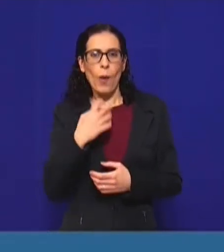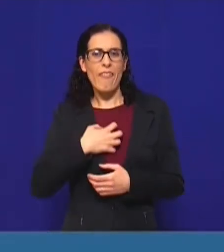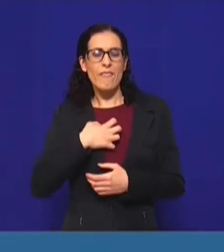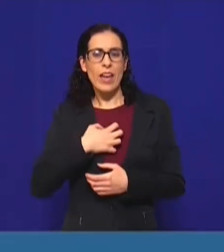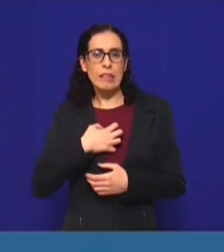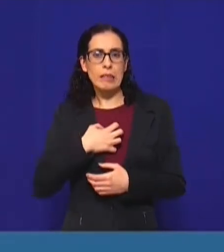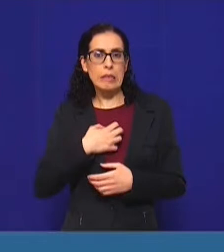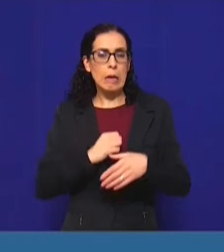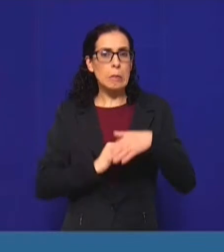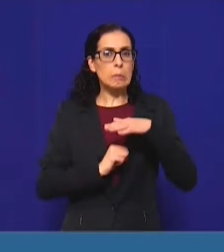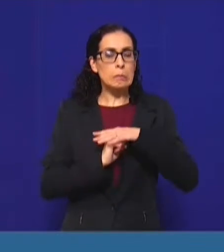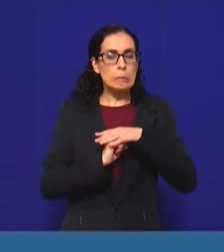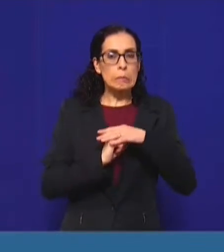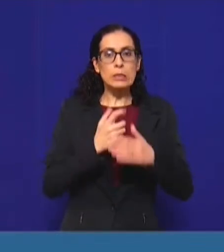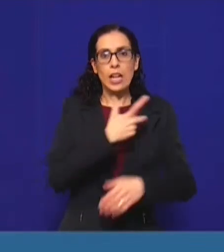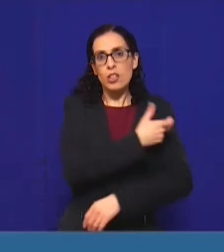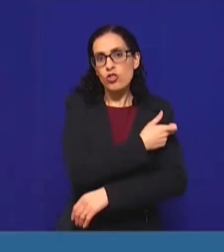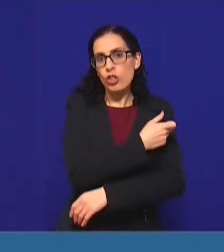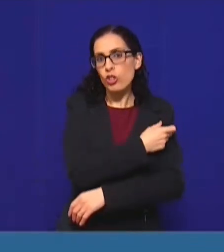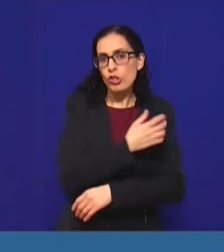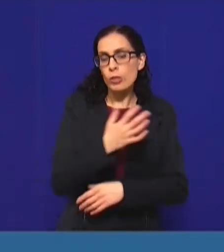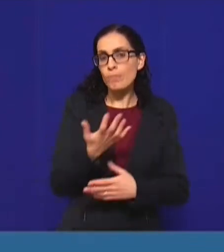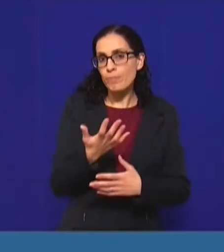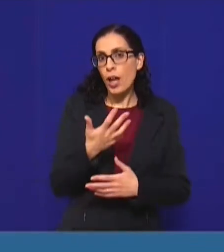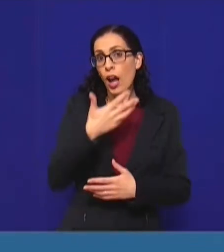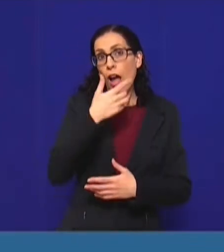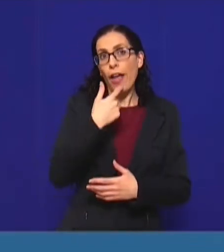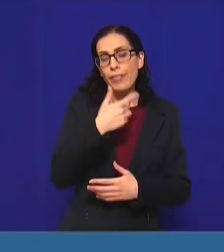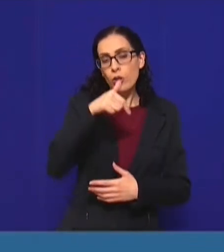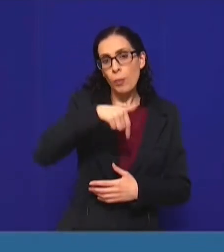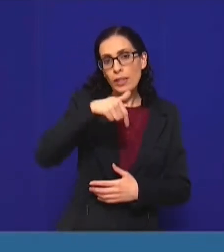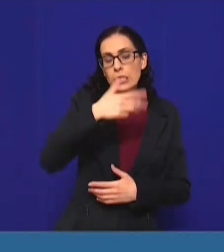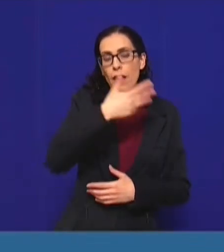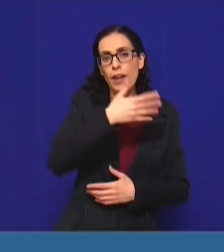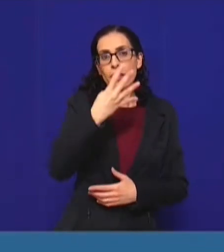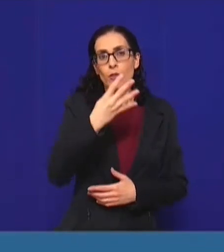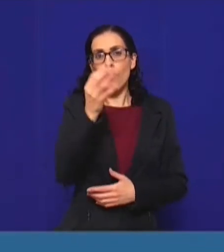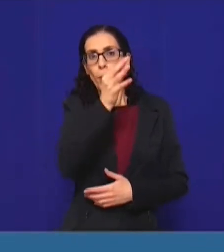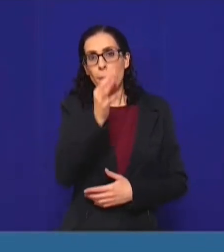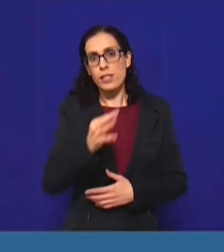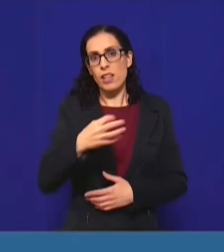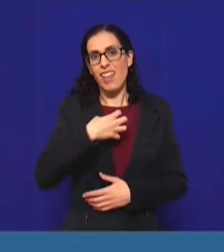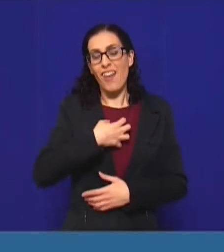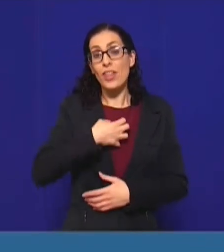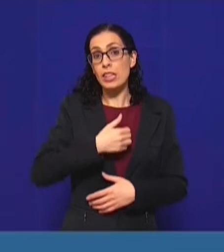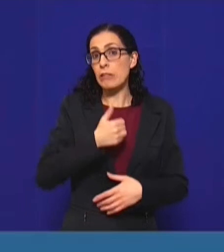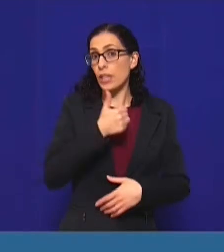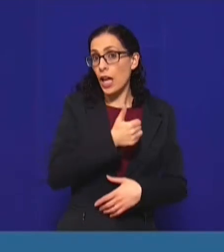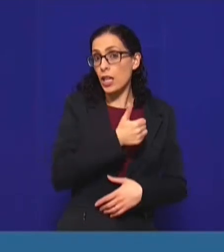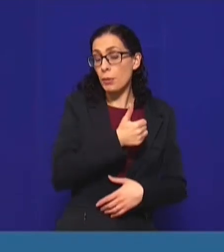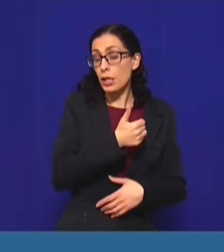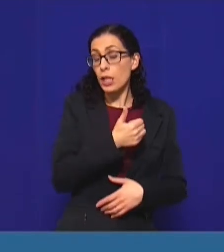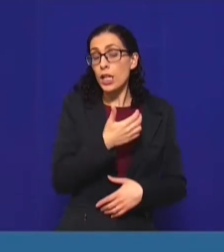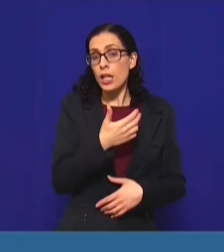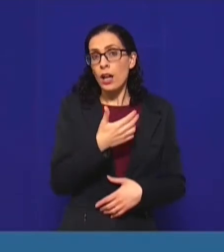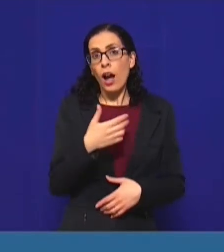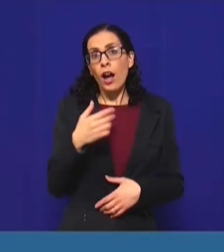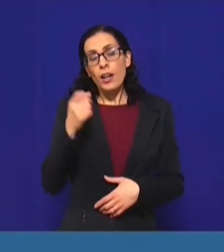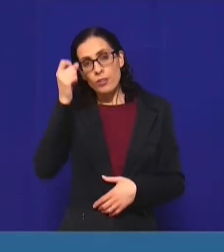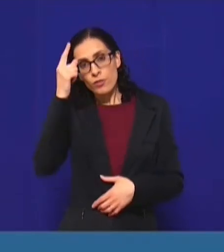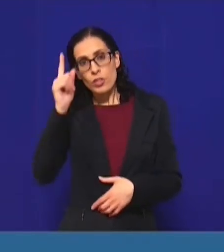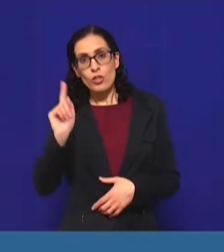aħna ngħidu li inti għandek 94% efficacy, allura hemmhekk dan